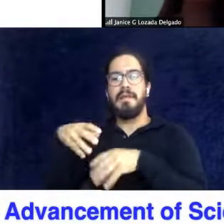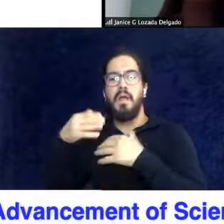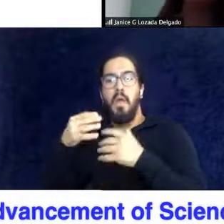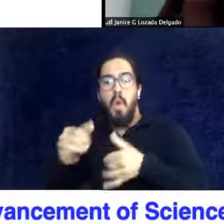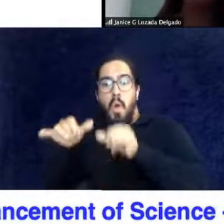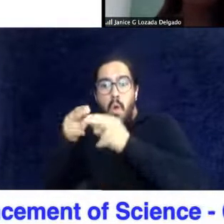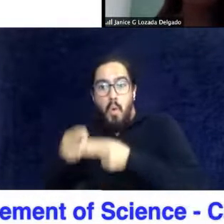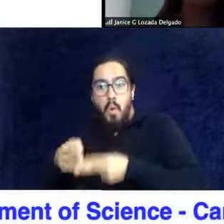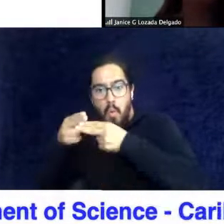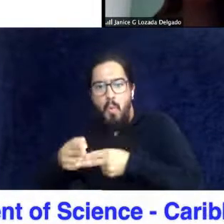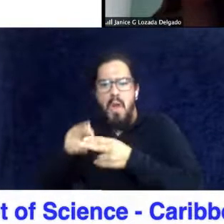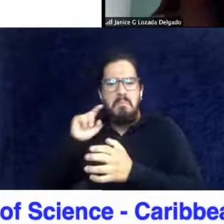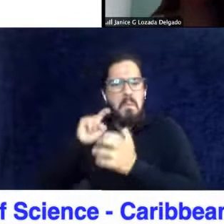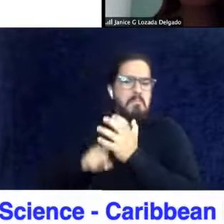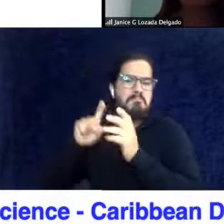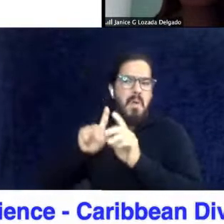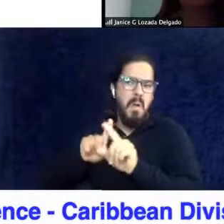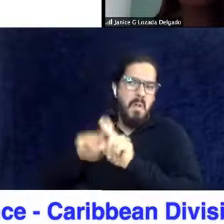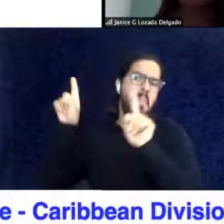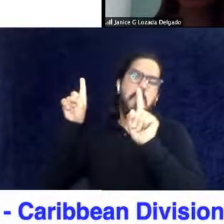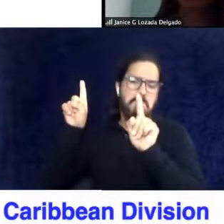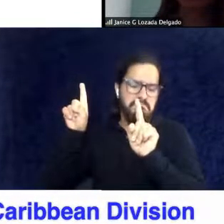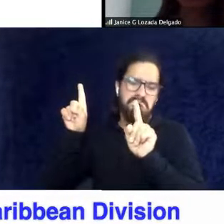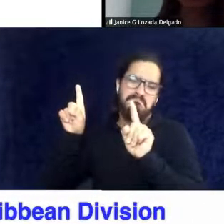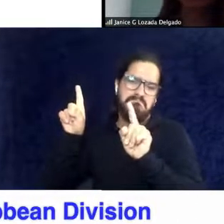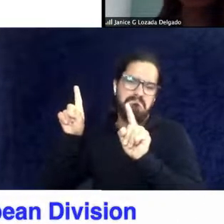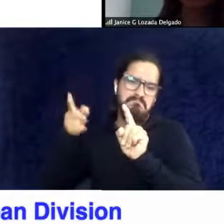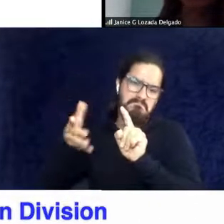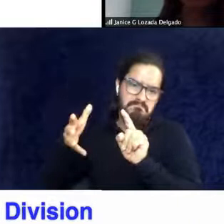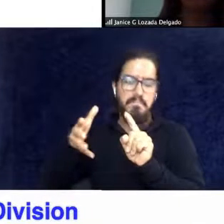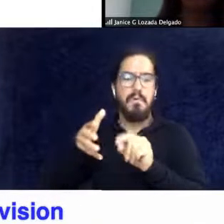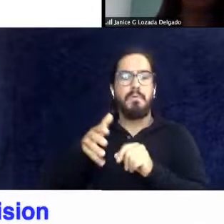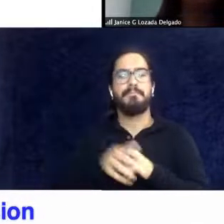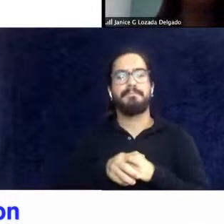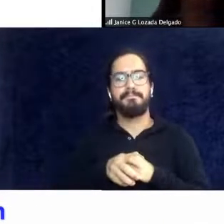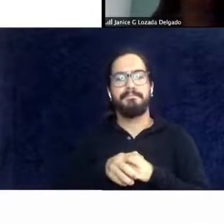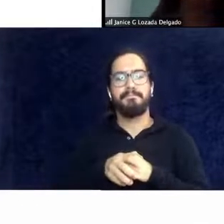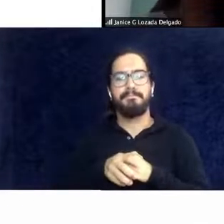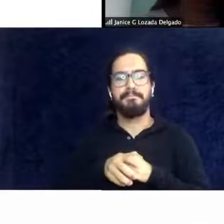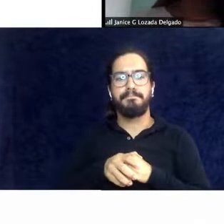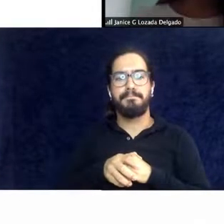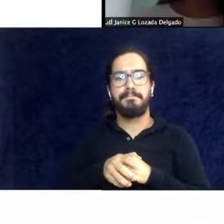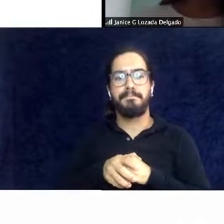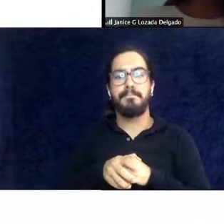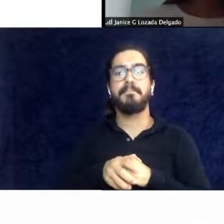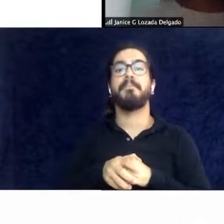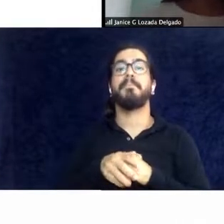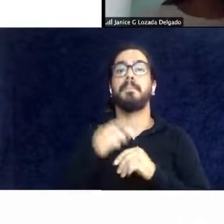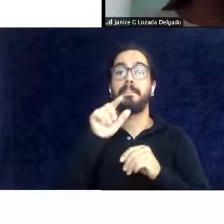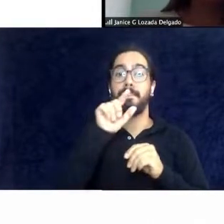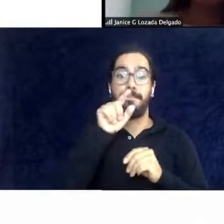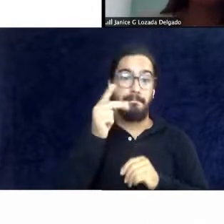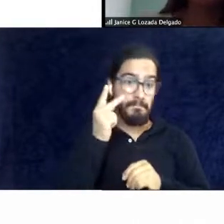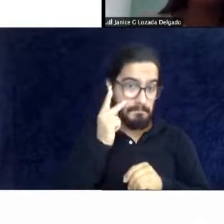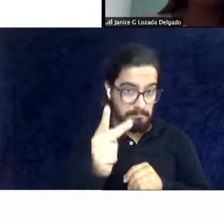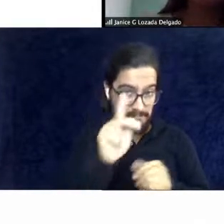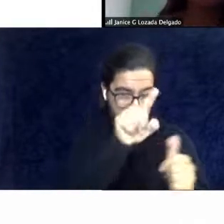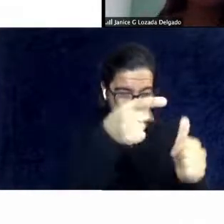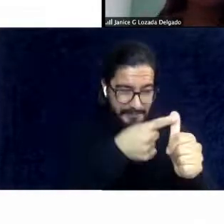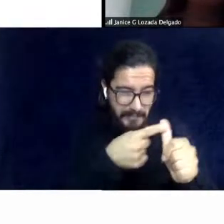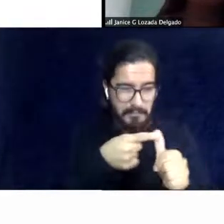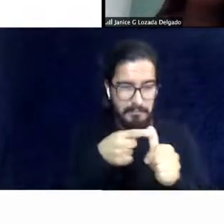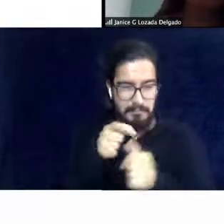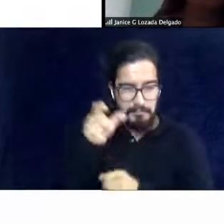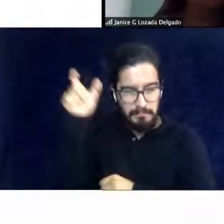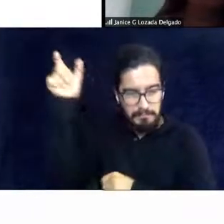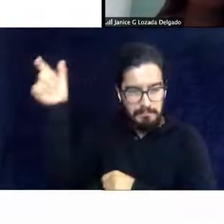groups or after losartan treatment. Next. In the first graph, we observed that fasting